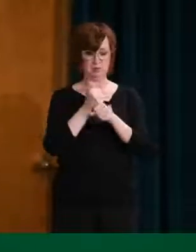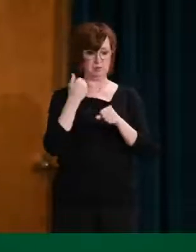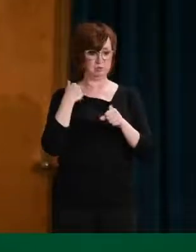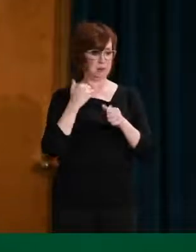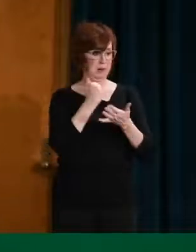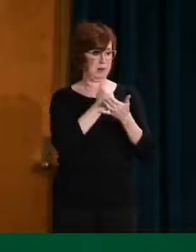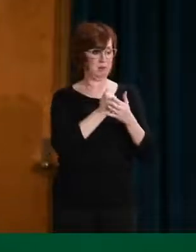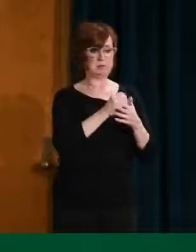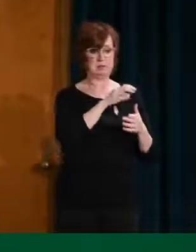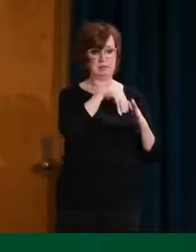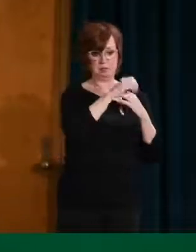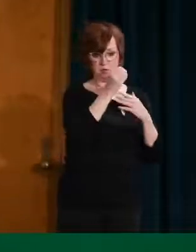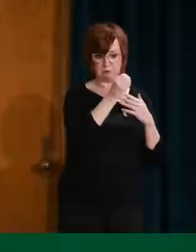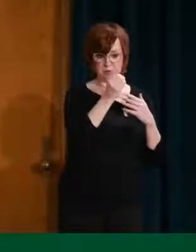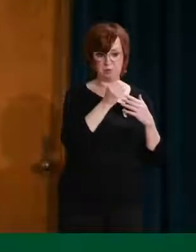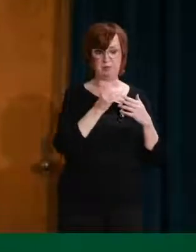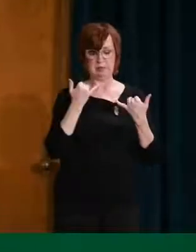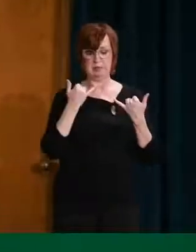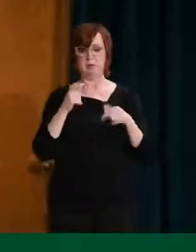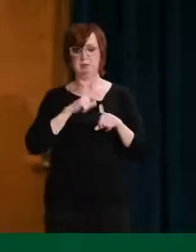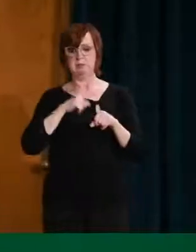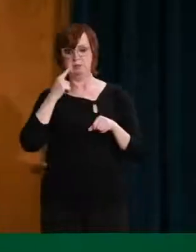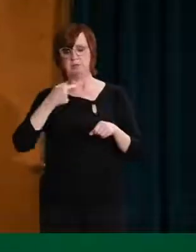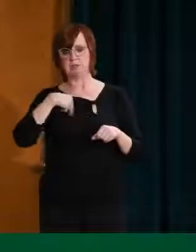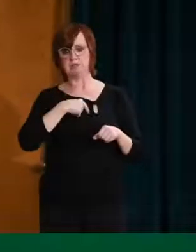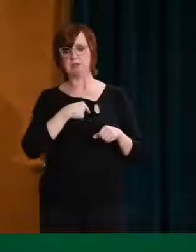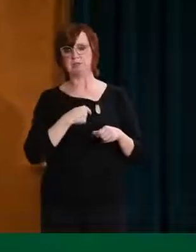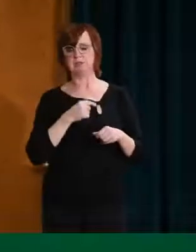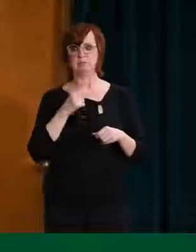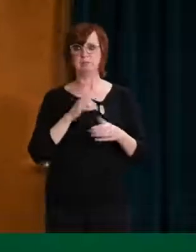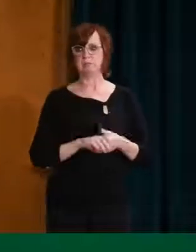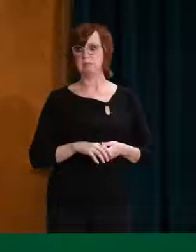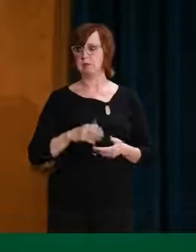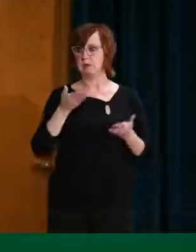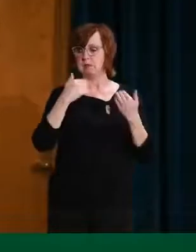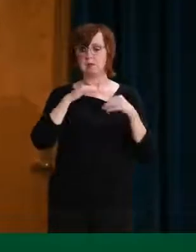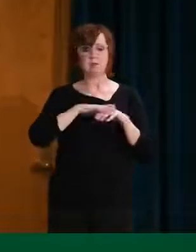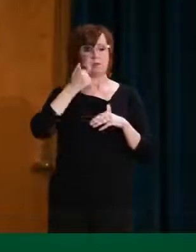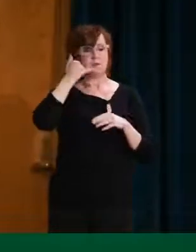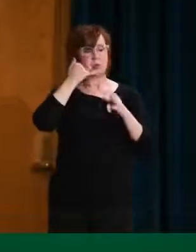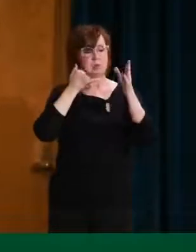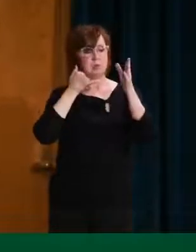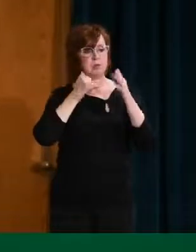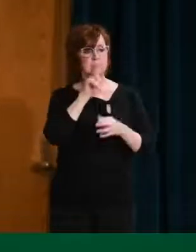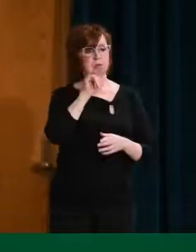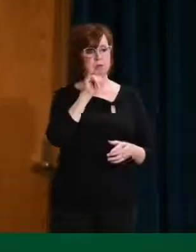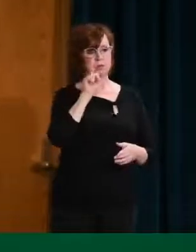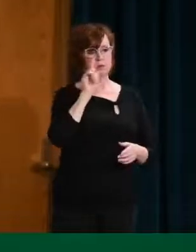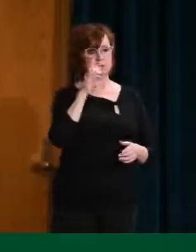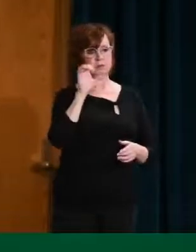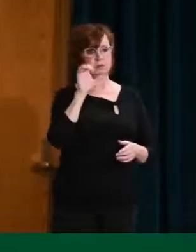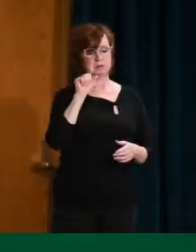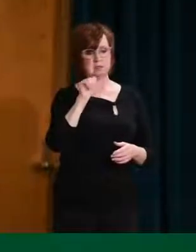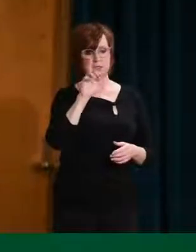ago. And we'll take our next question from the line, operator. We have Lisa Schick.